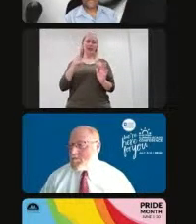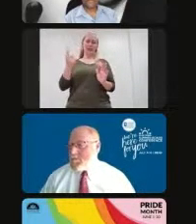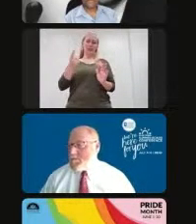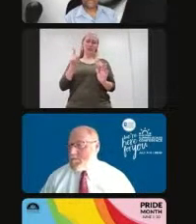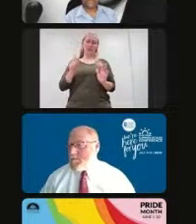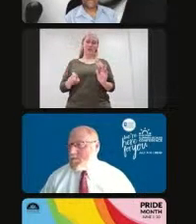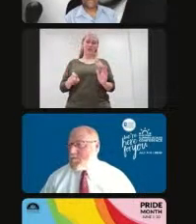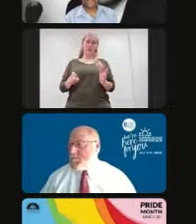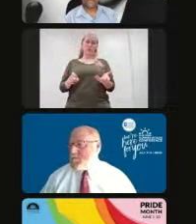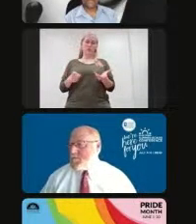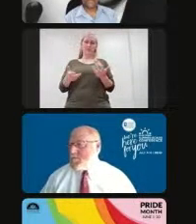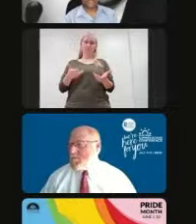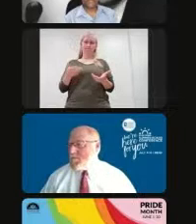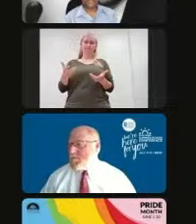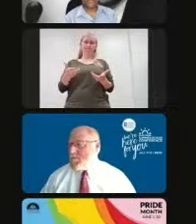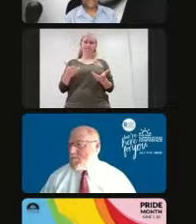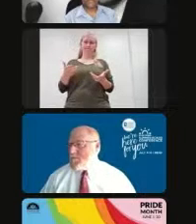do